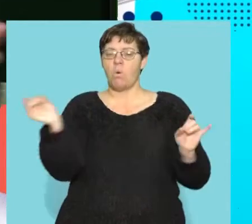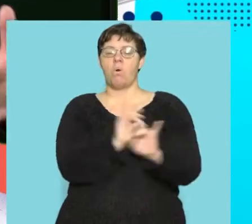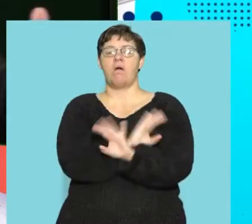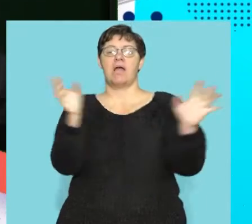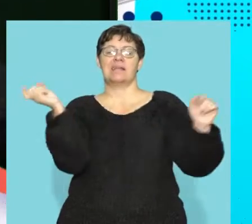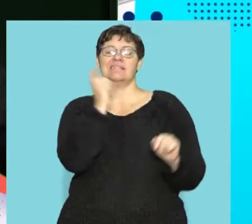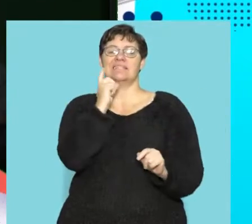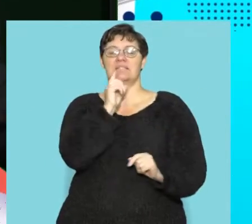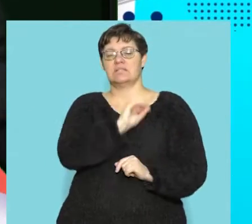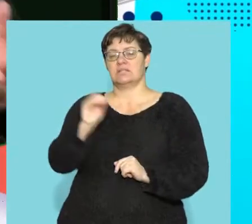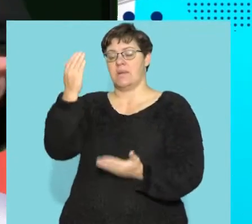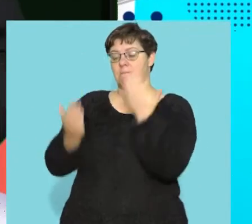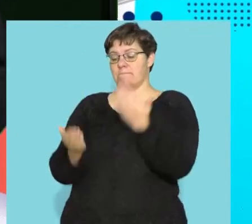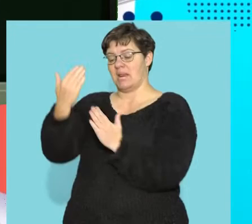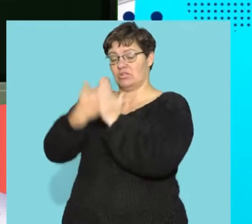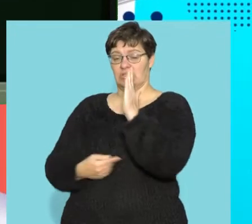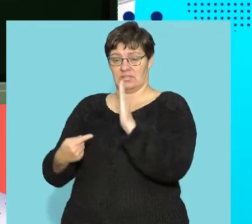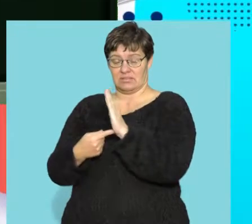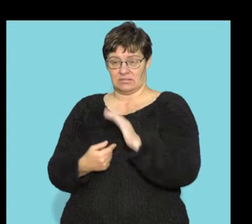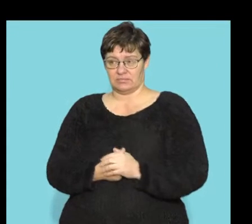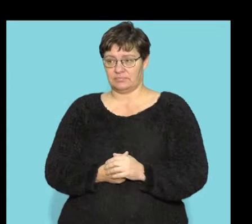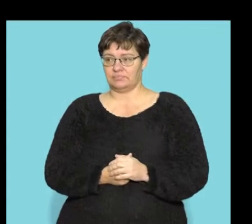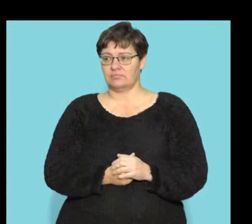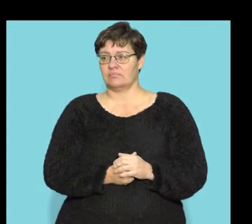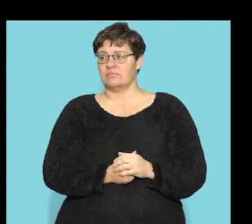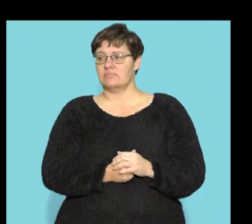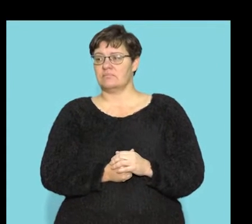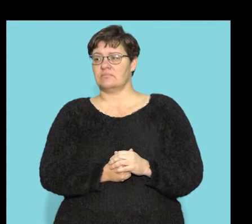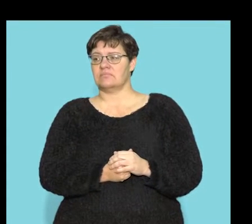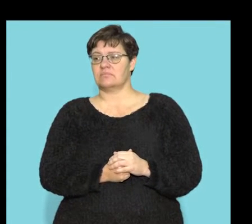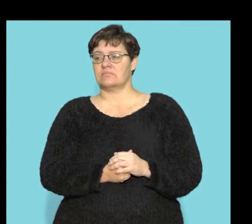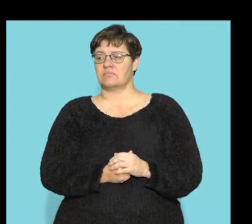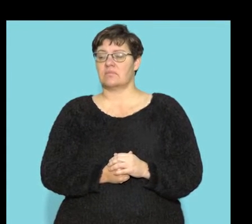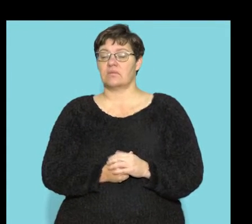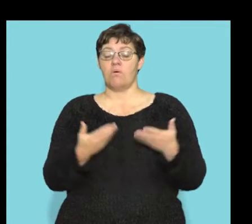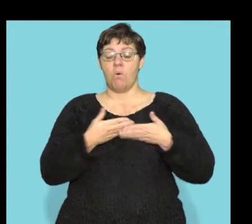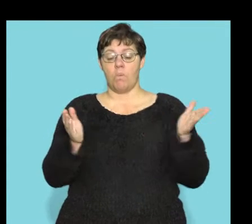easier to complete your balance sheet. Here goes. Your opening balance,